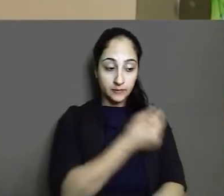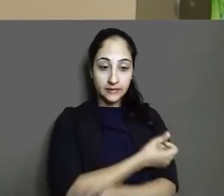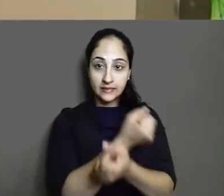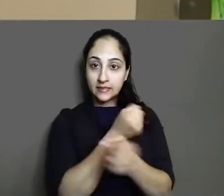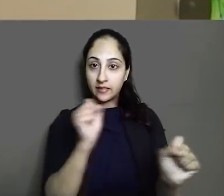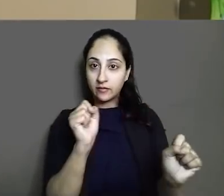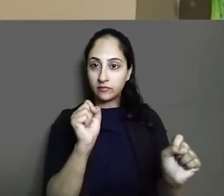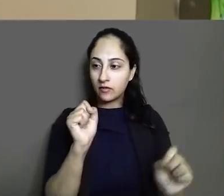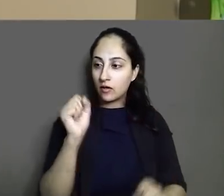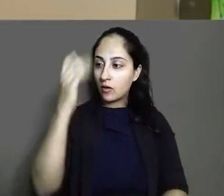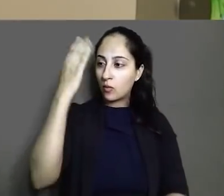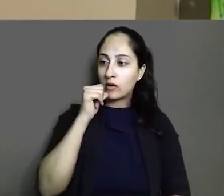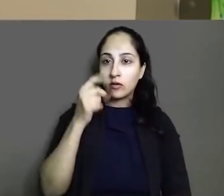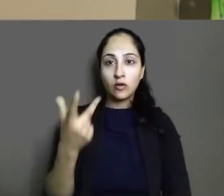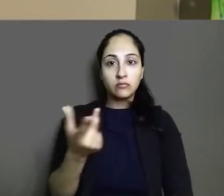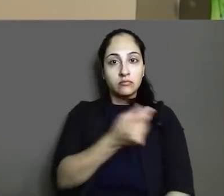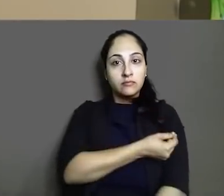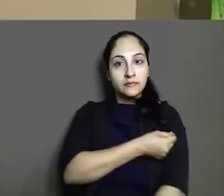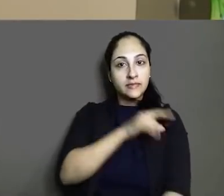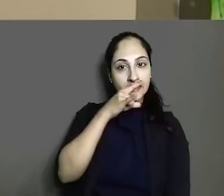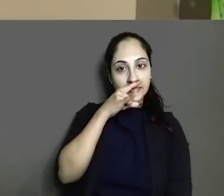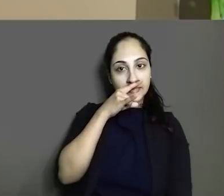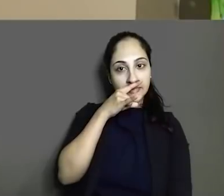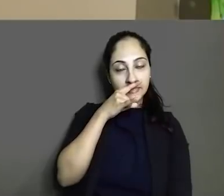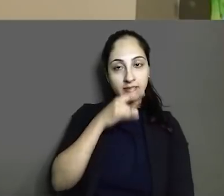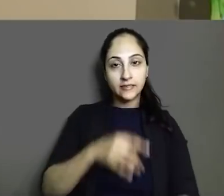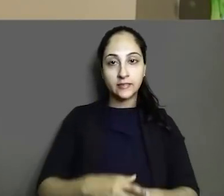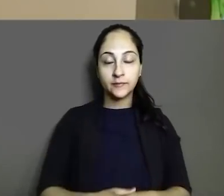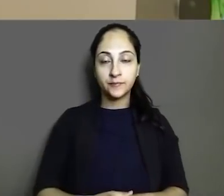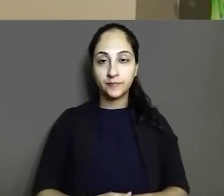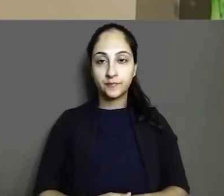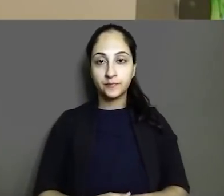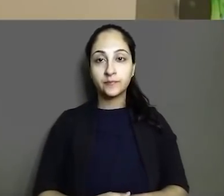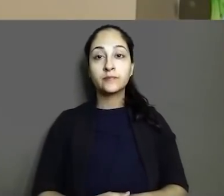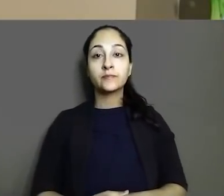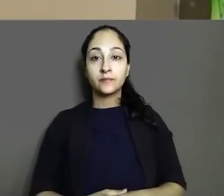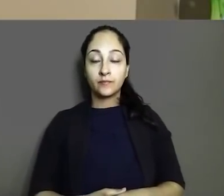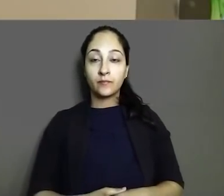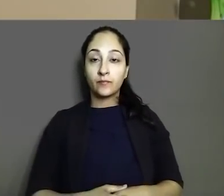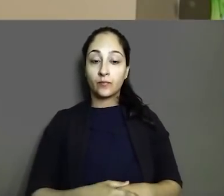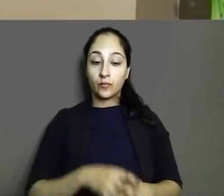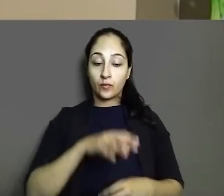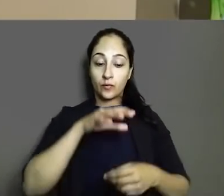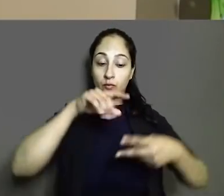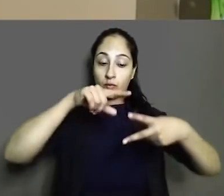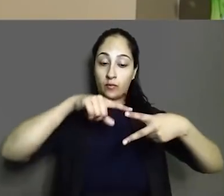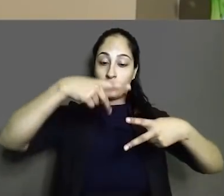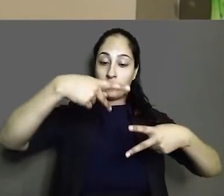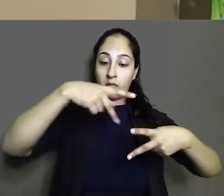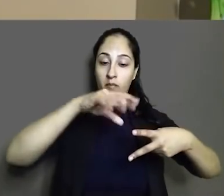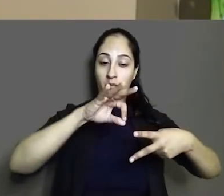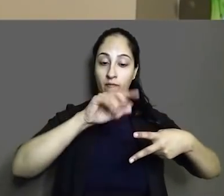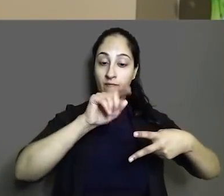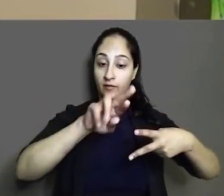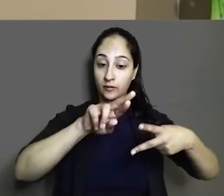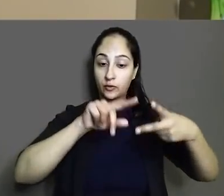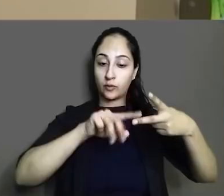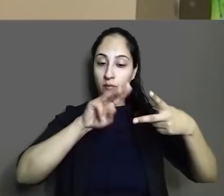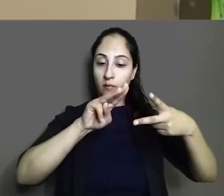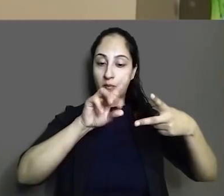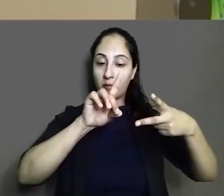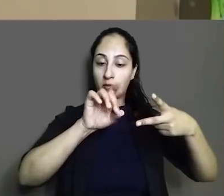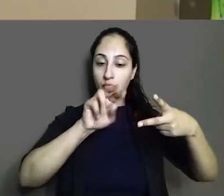age population. However, I think we can expect data soon on whether this population can